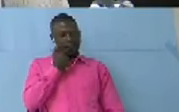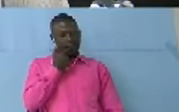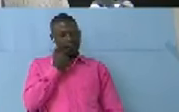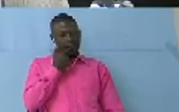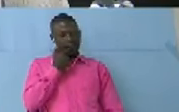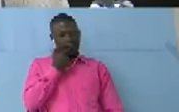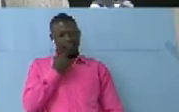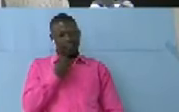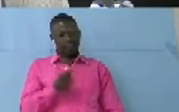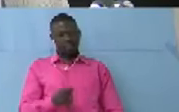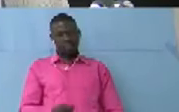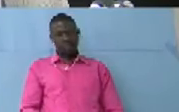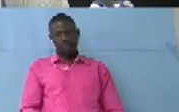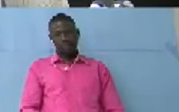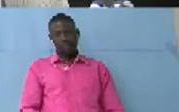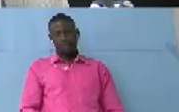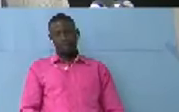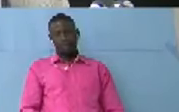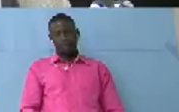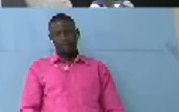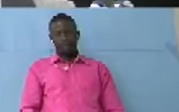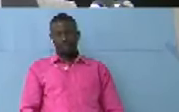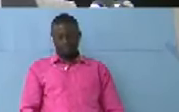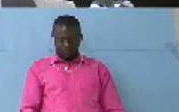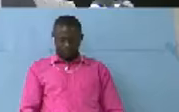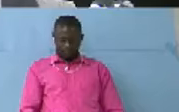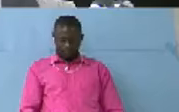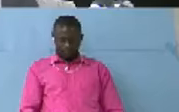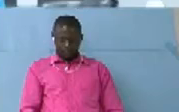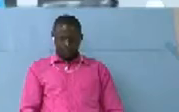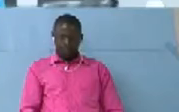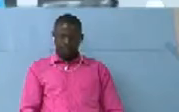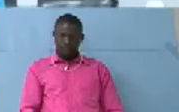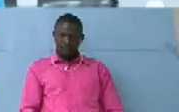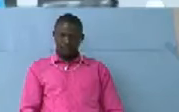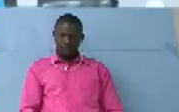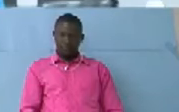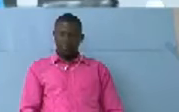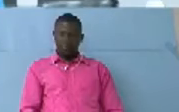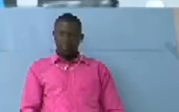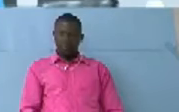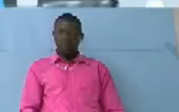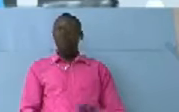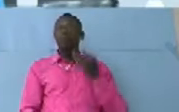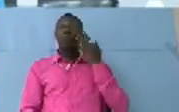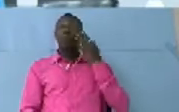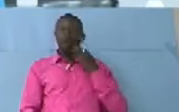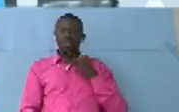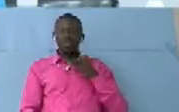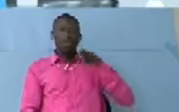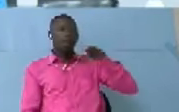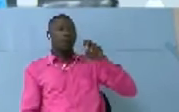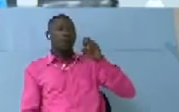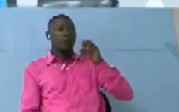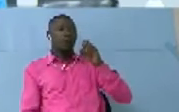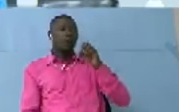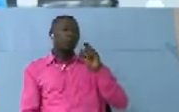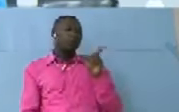is something that is ugly. So Jelong Nago Njai Kako Jeh, it am